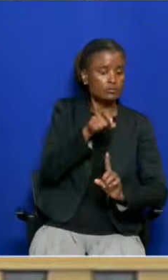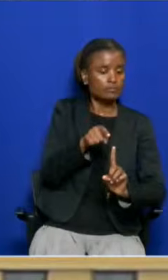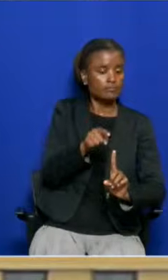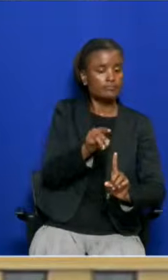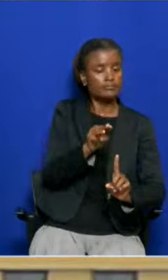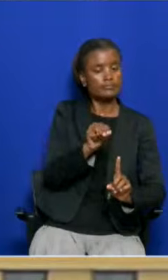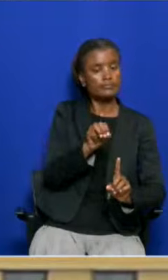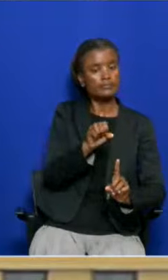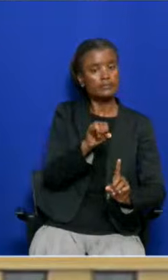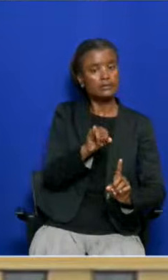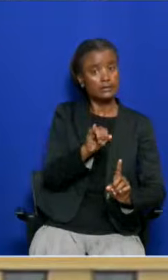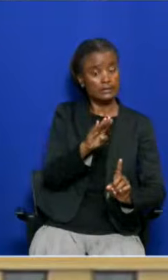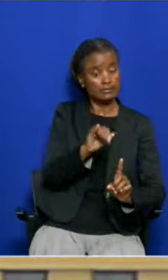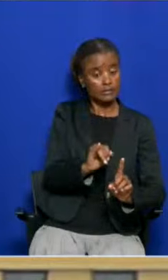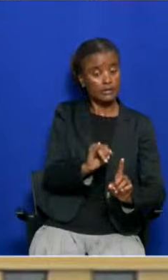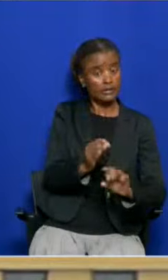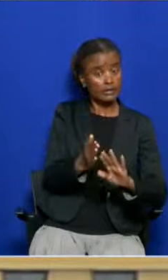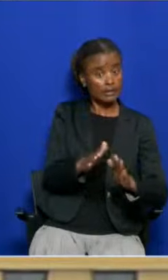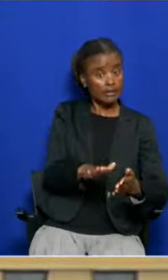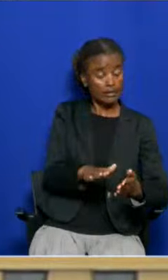He did, Mr. Sibanyoni.